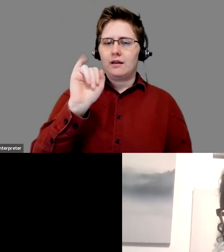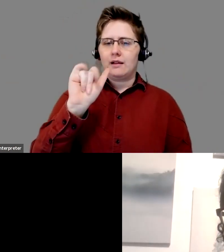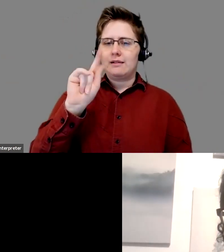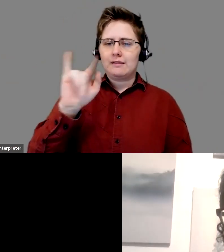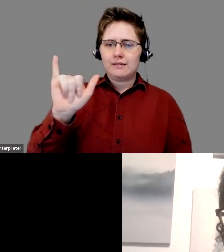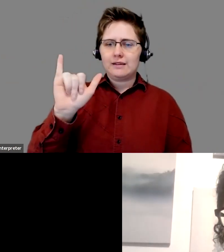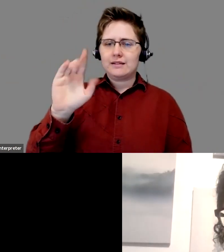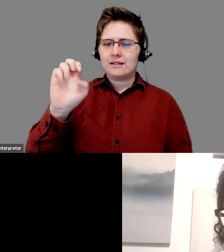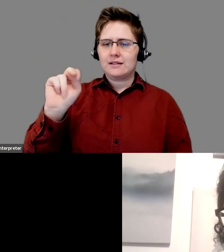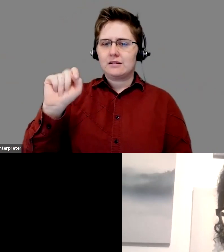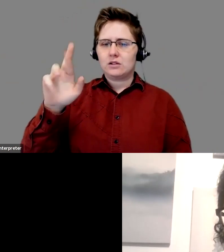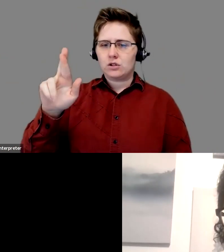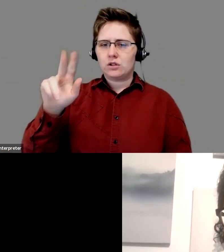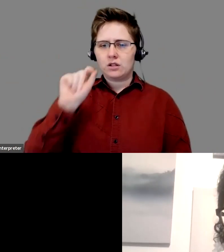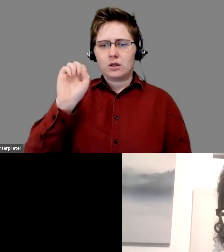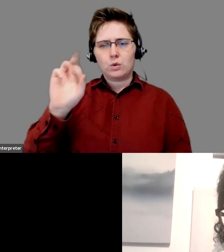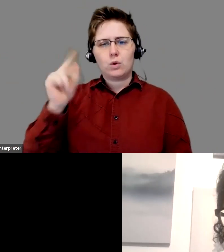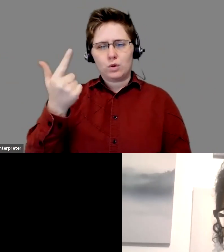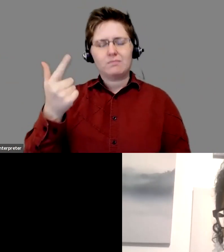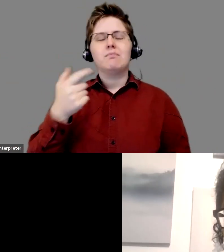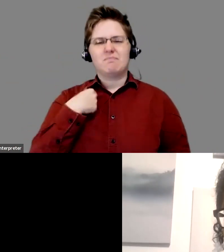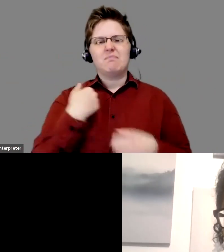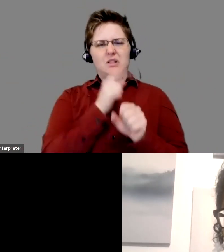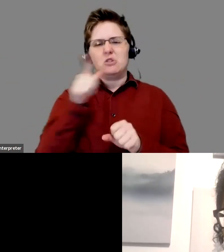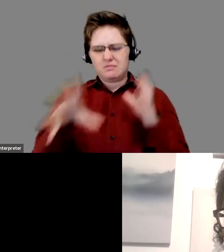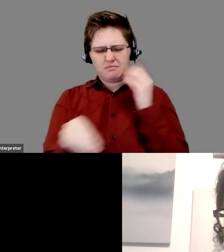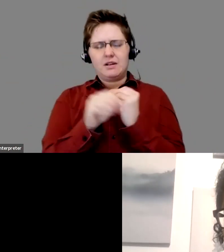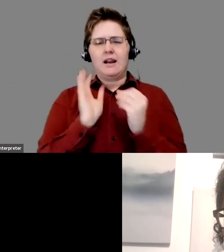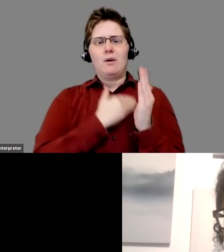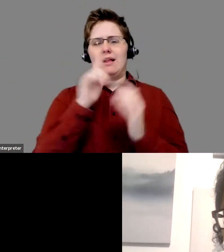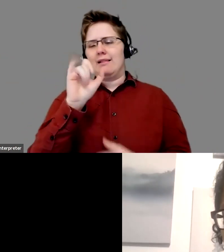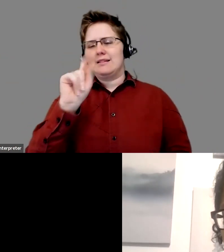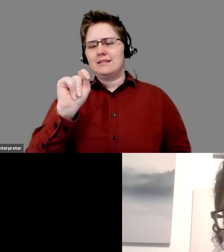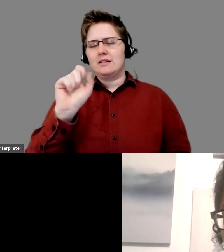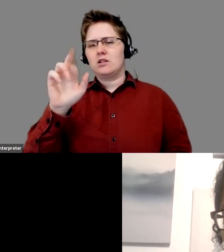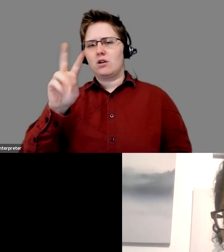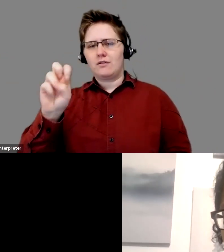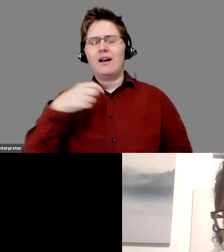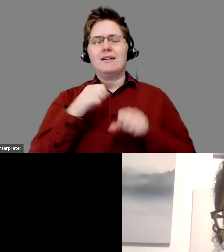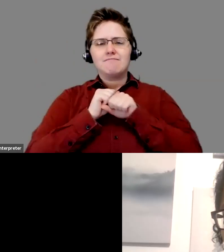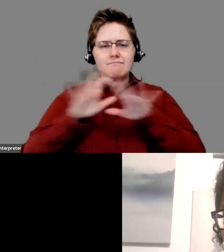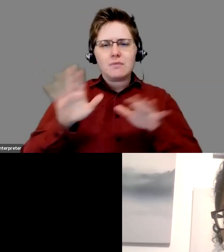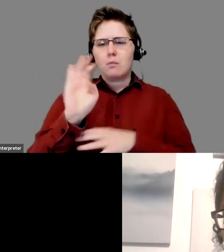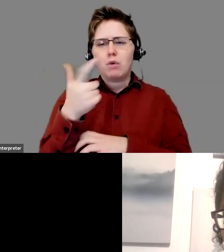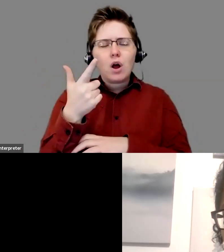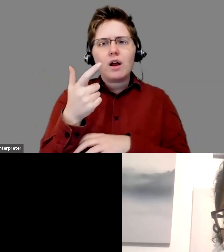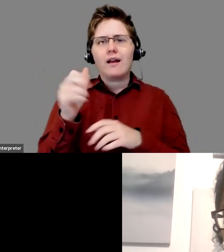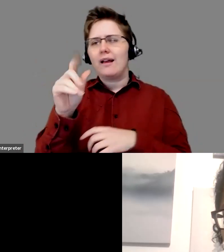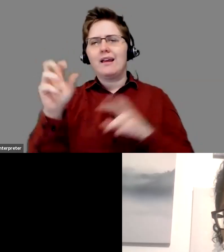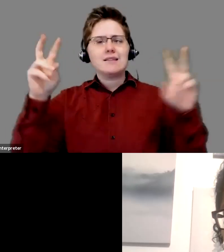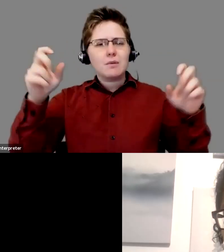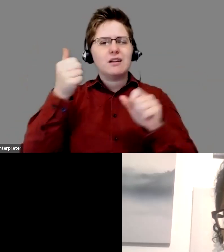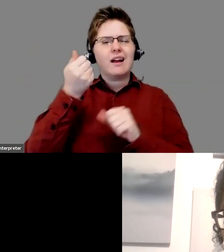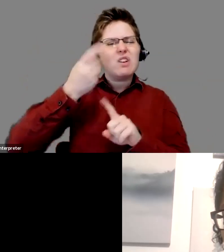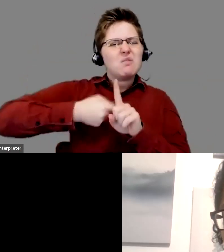kshelley@abilitycenter.org, and I will make sure you are added to our listserv. I send out a blog post on ADA-related themes every couple of months,